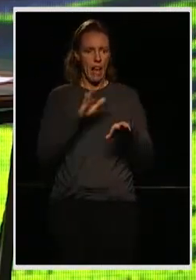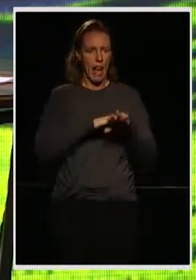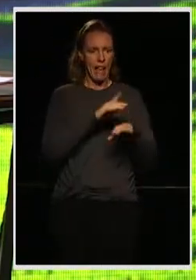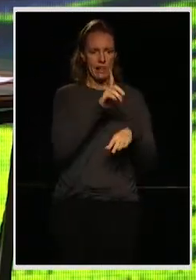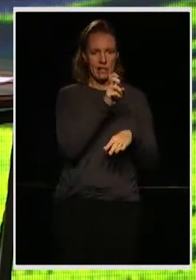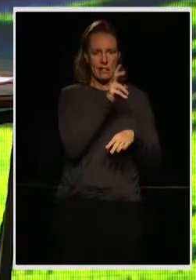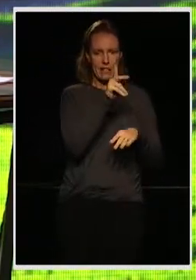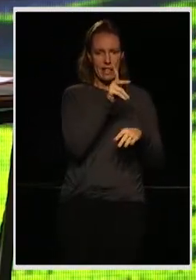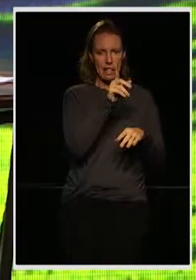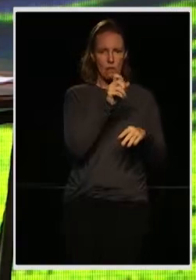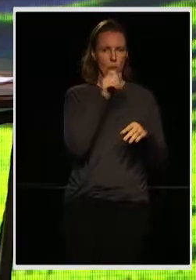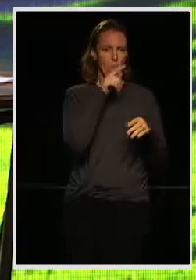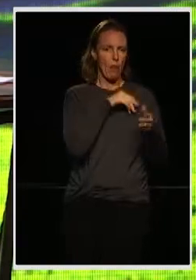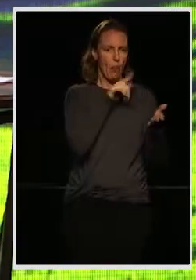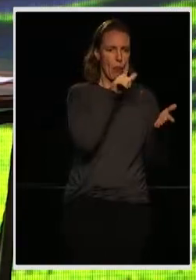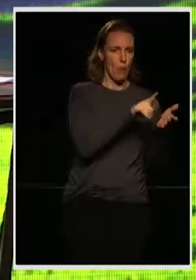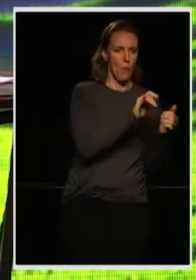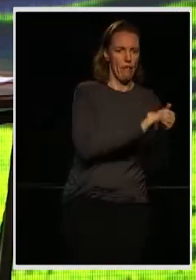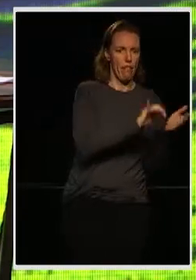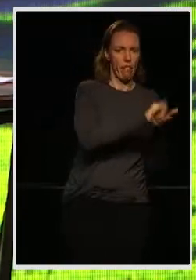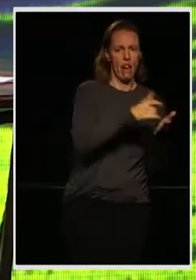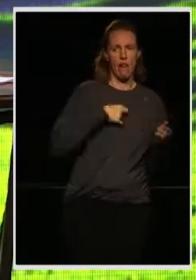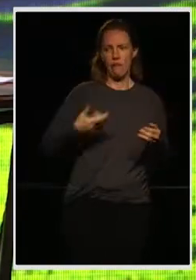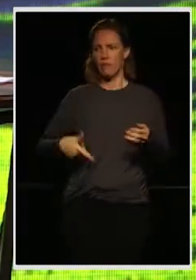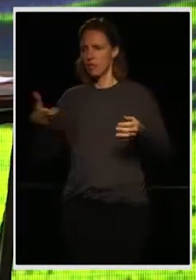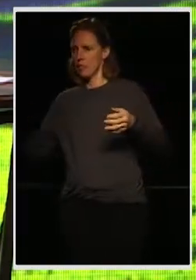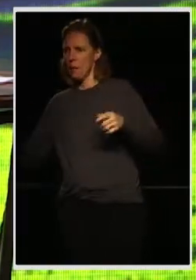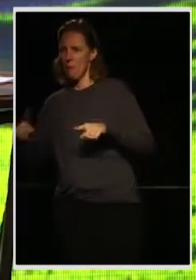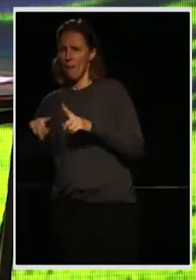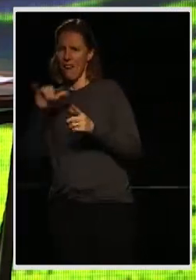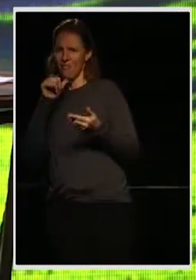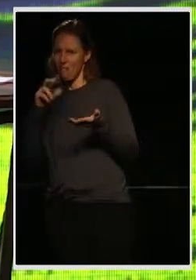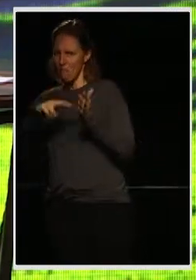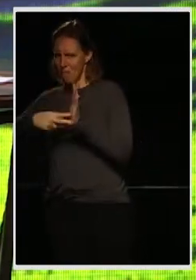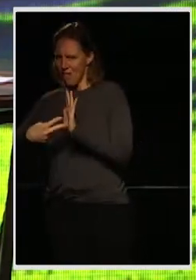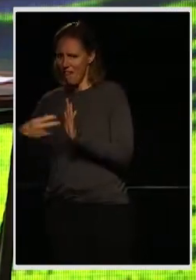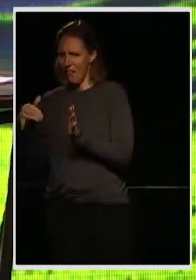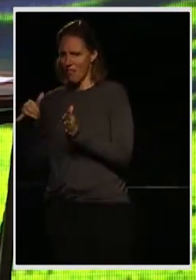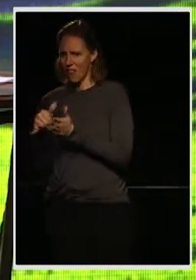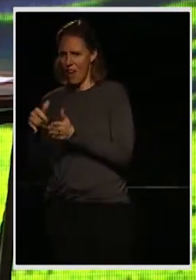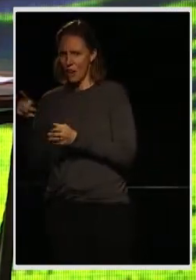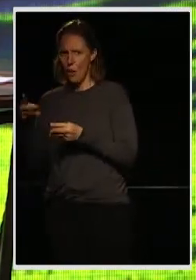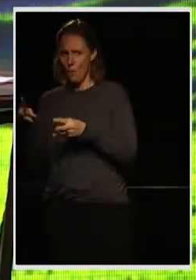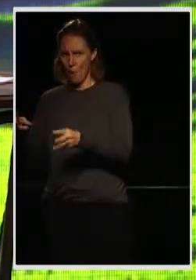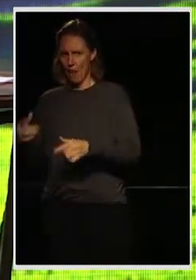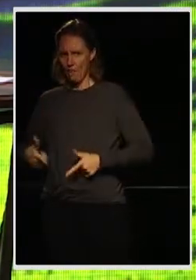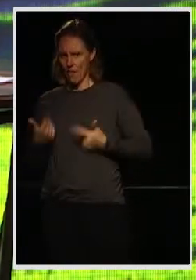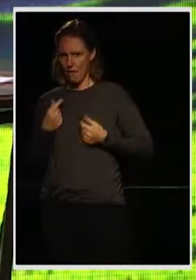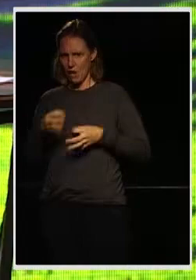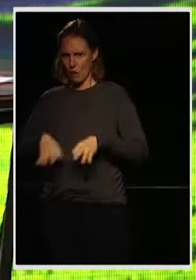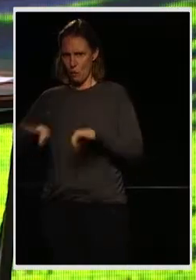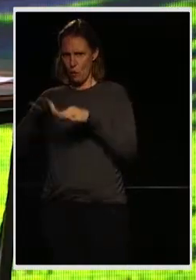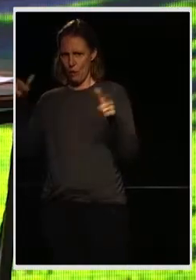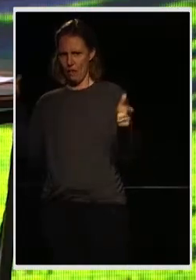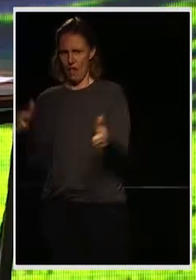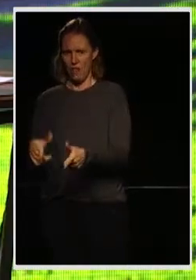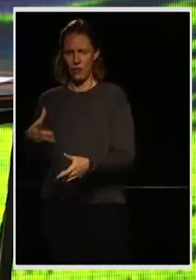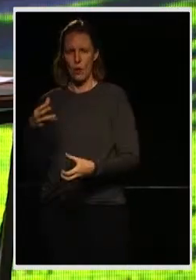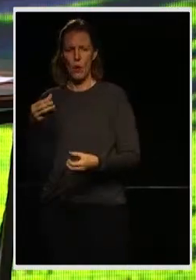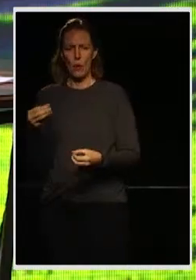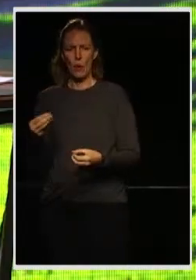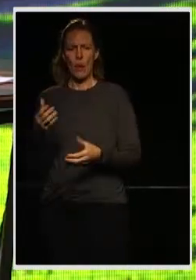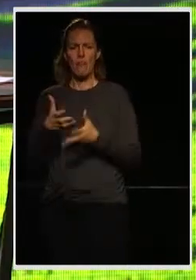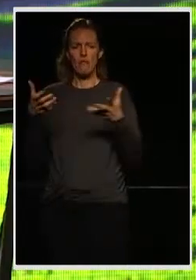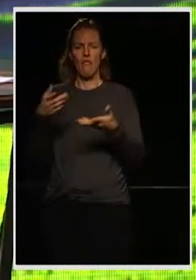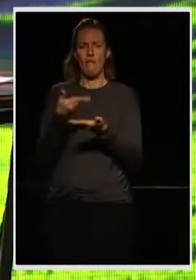going to be lower than that of a high, you know, but it doesn't mean your way of living is worth less. So there's a lot of things that we need